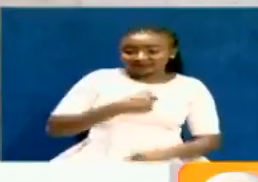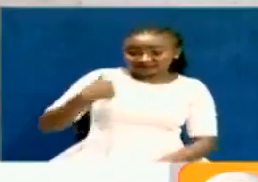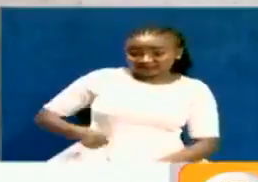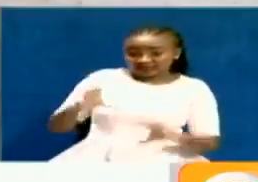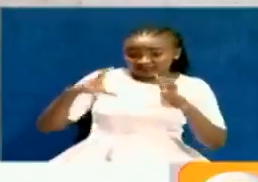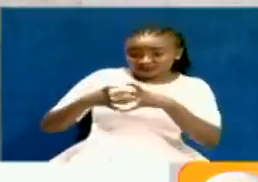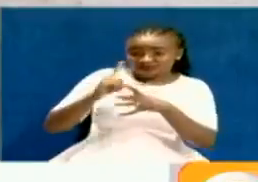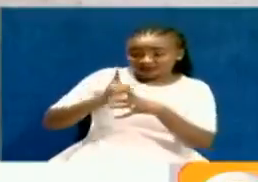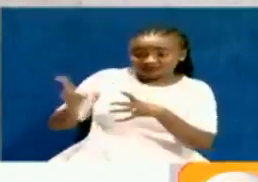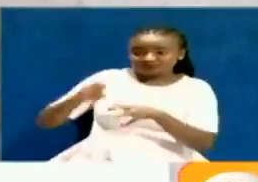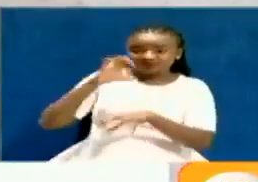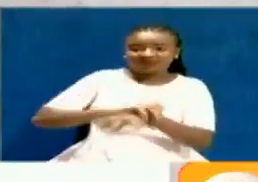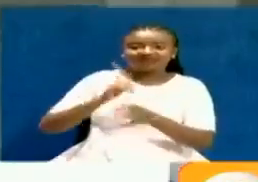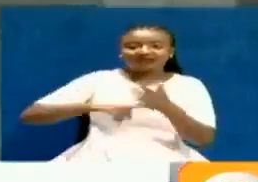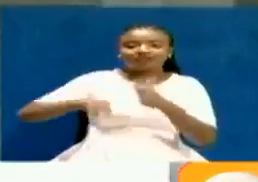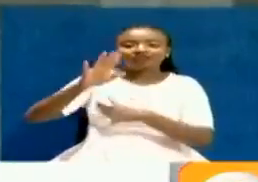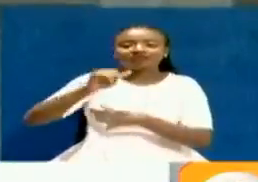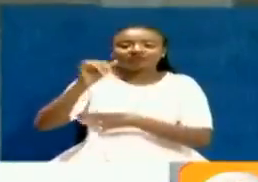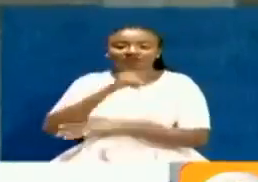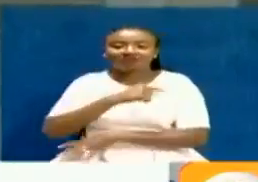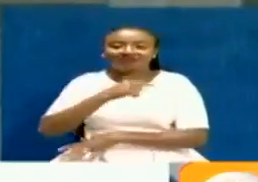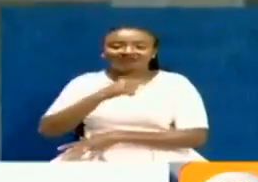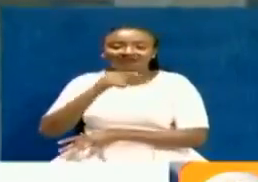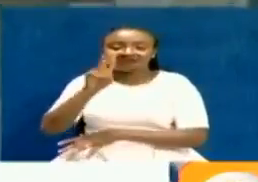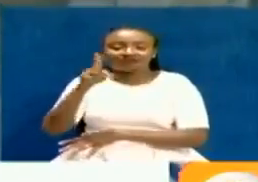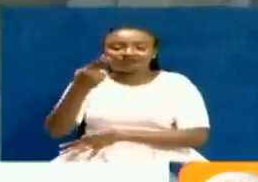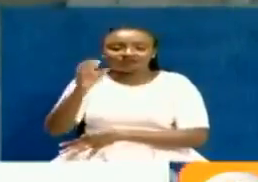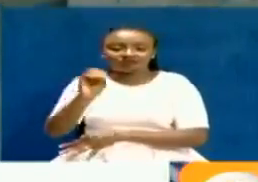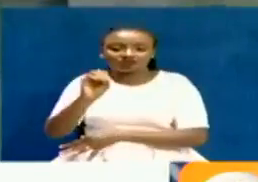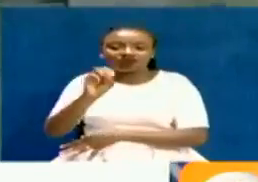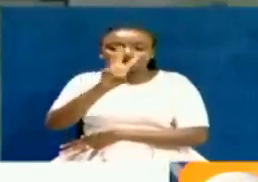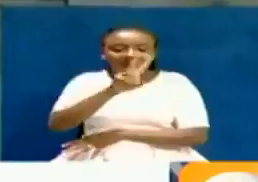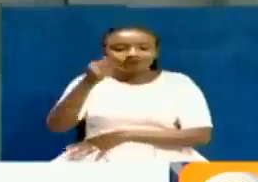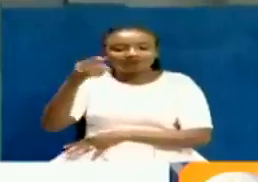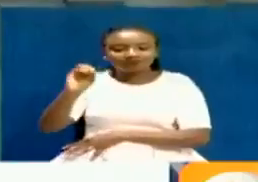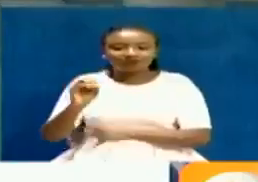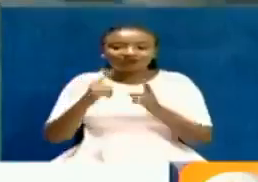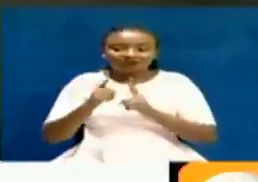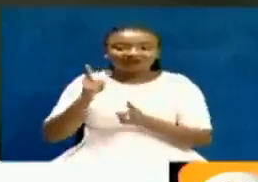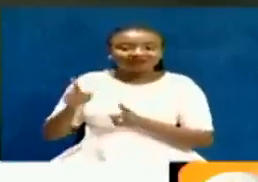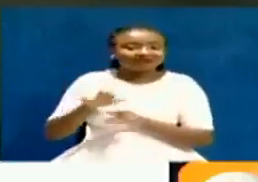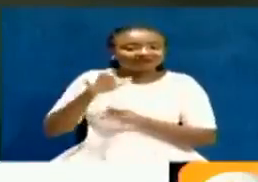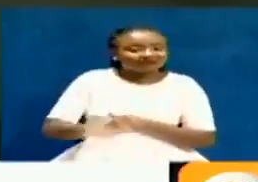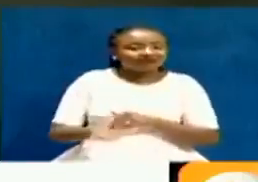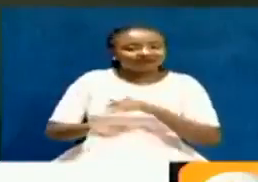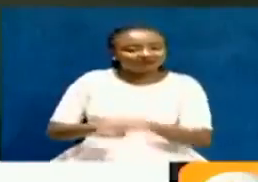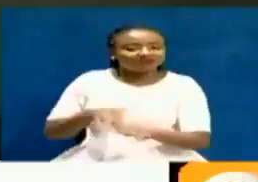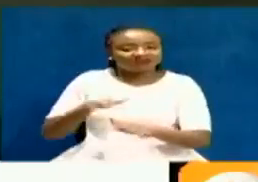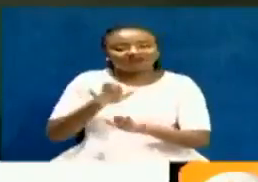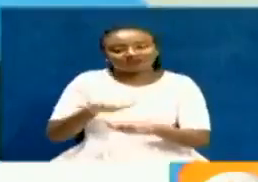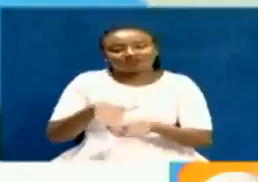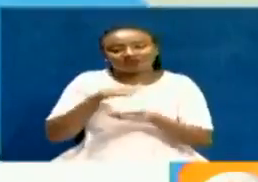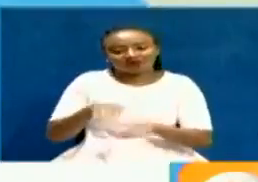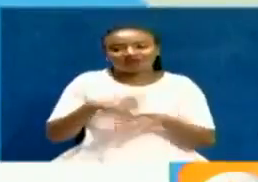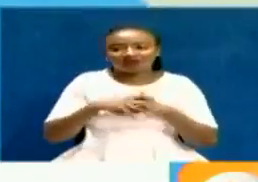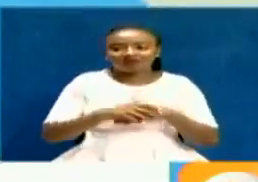have received WHO approval for emergency use authorization, but that is just one step before Kenya considers it. It